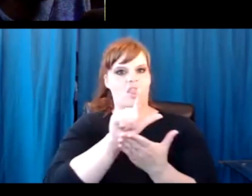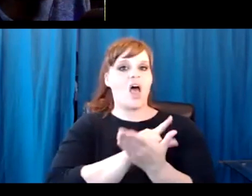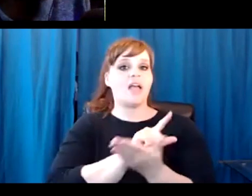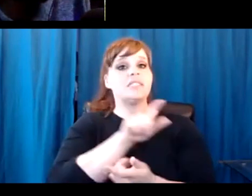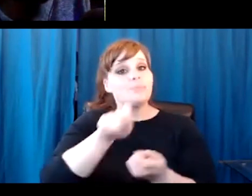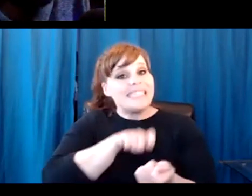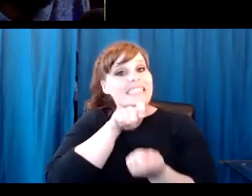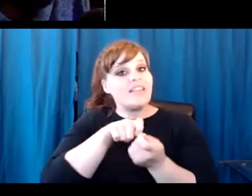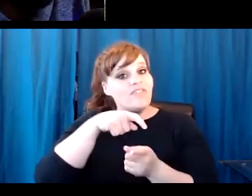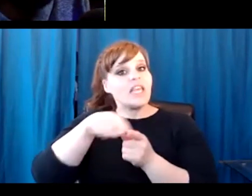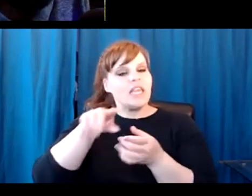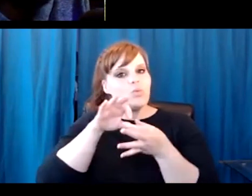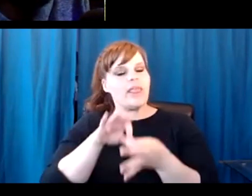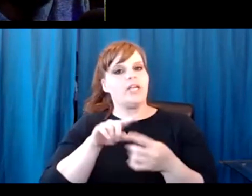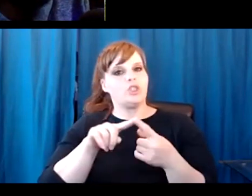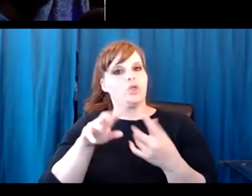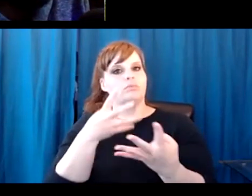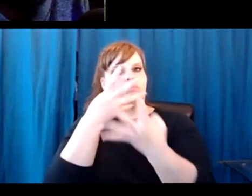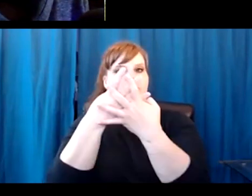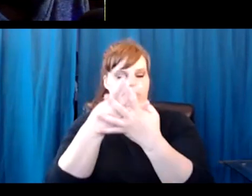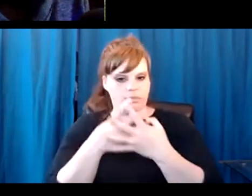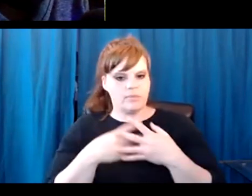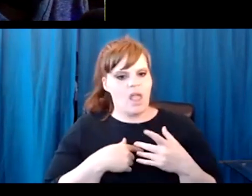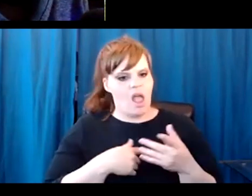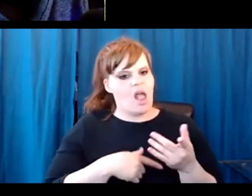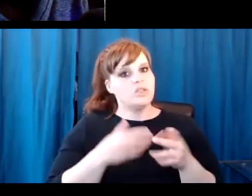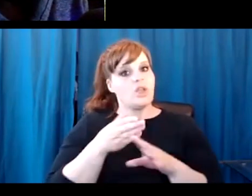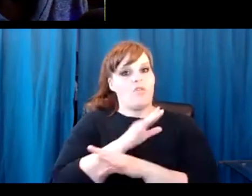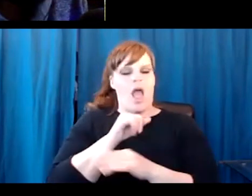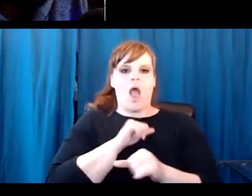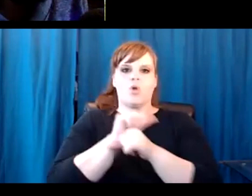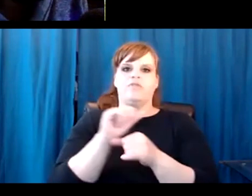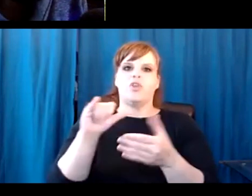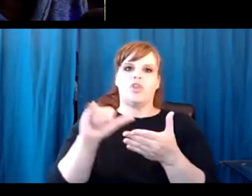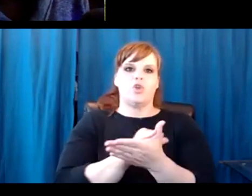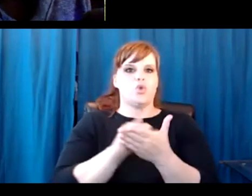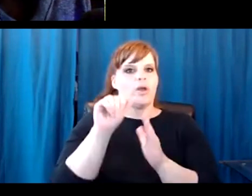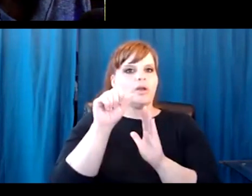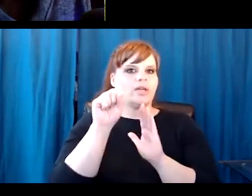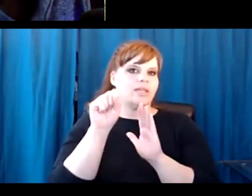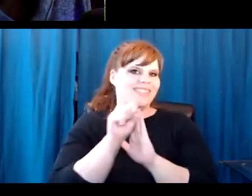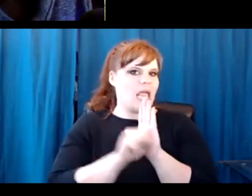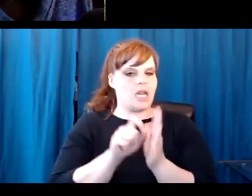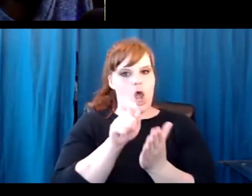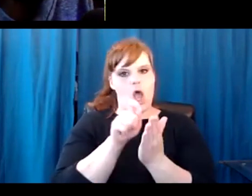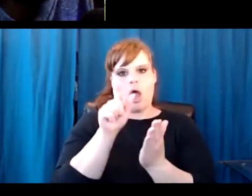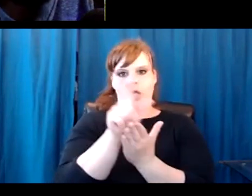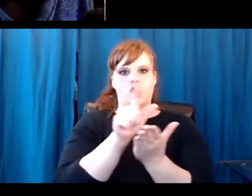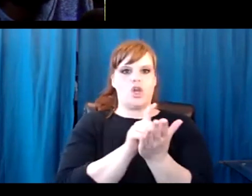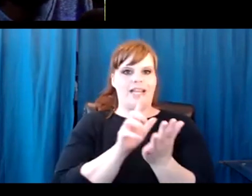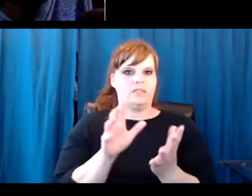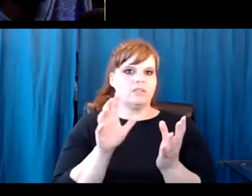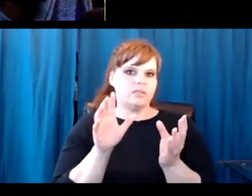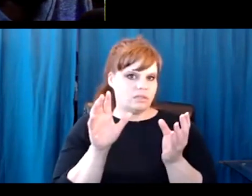So after law school, I worked for the New York State Attorney General's office with their Civil Rights Bureau. And basically, our